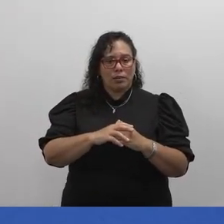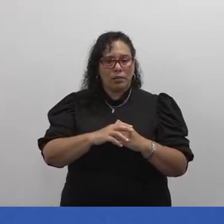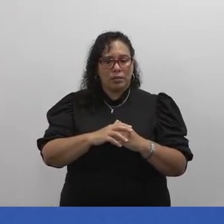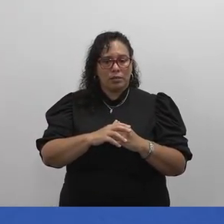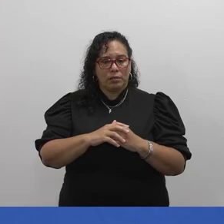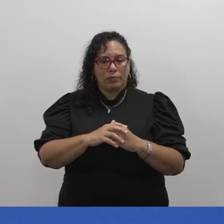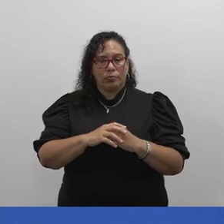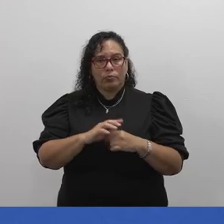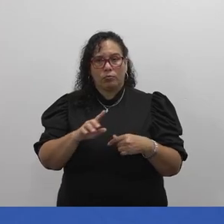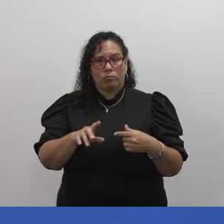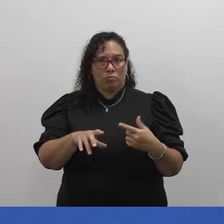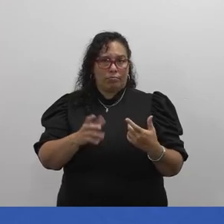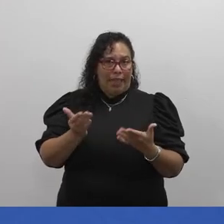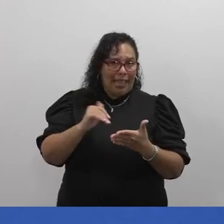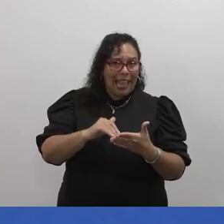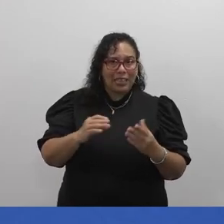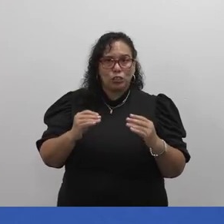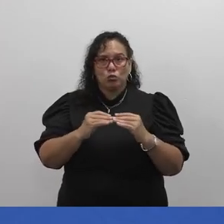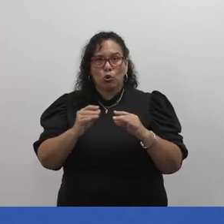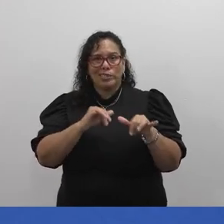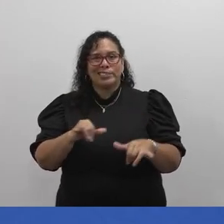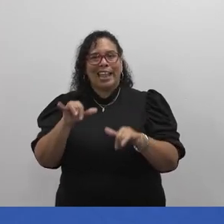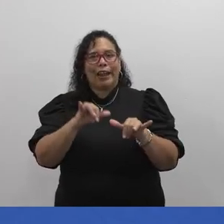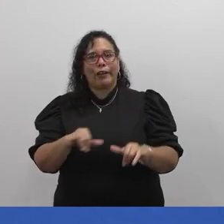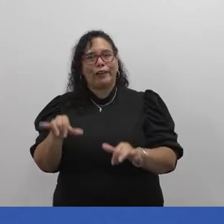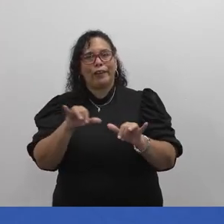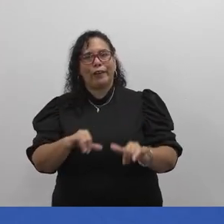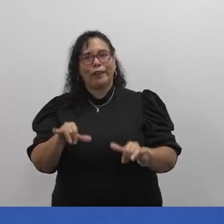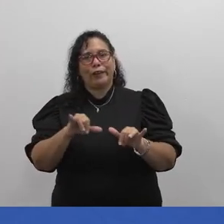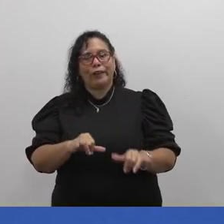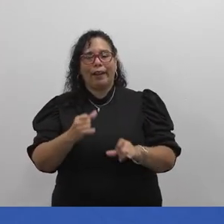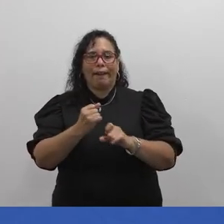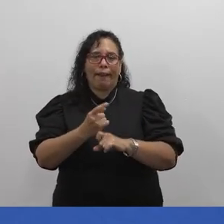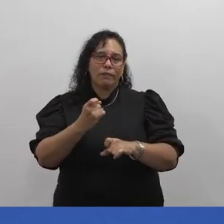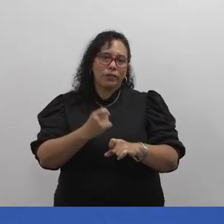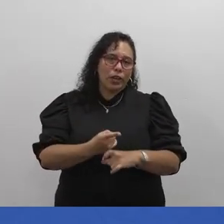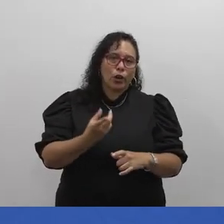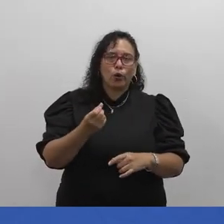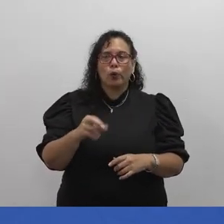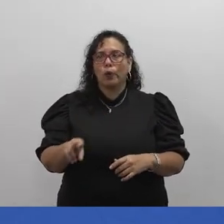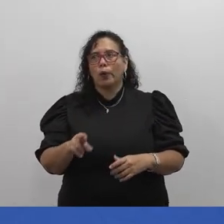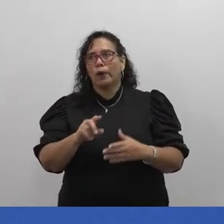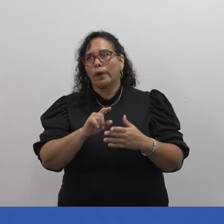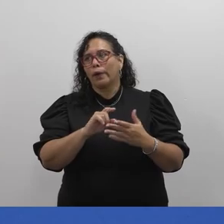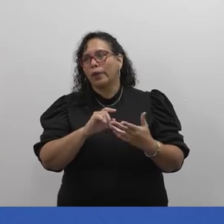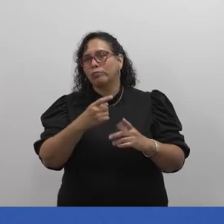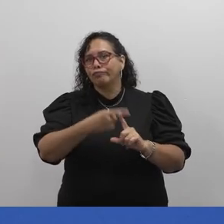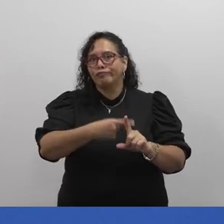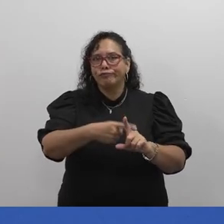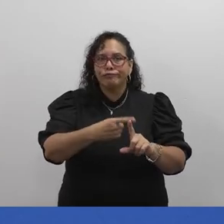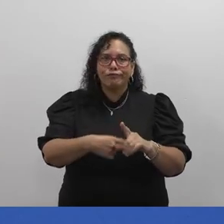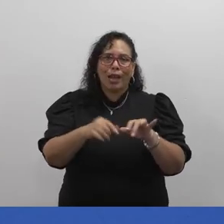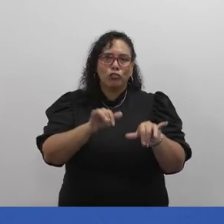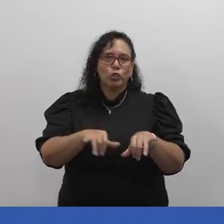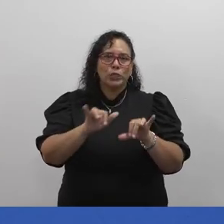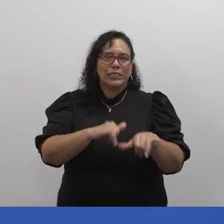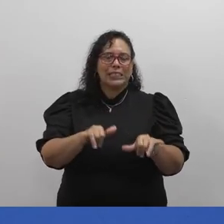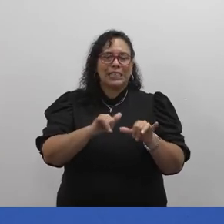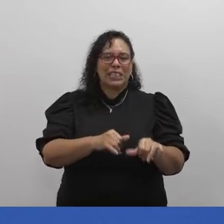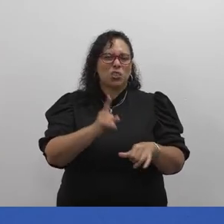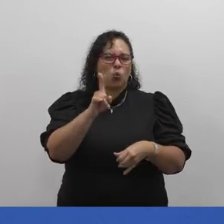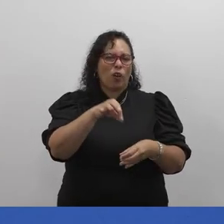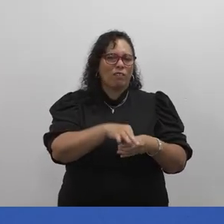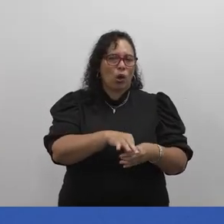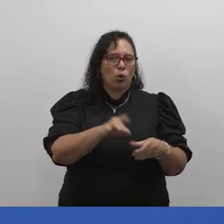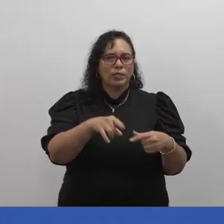when they're, again, more standard issue, this is something we do every year, this is a routine thing. It's just one vote